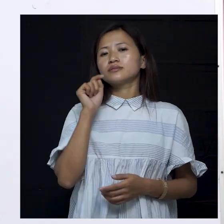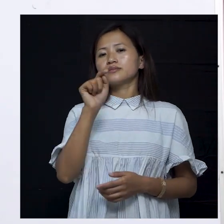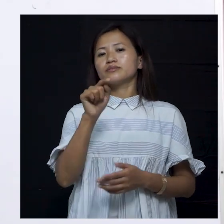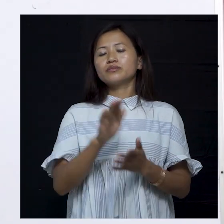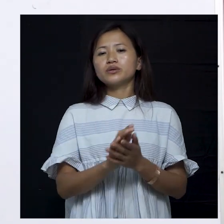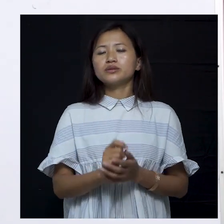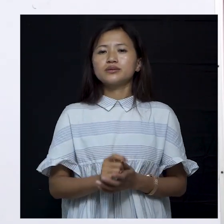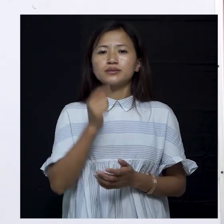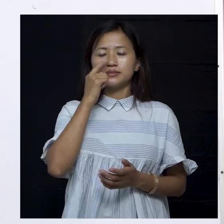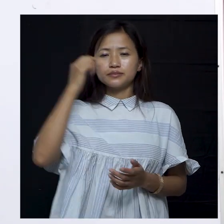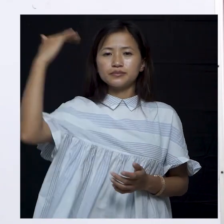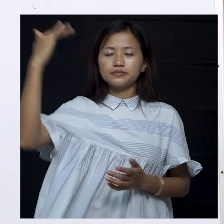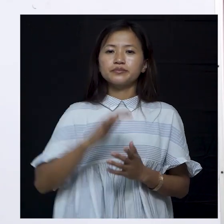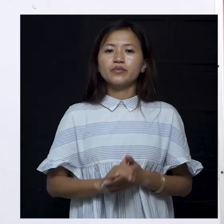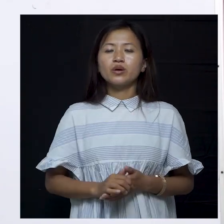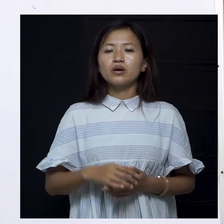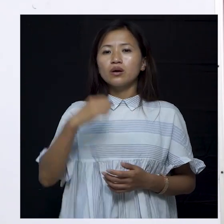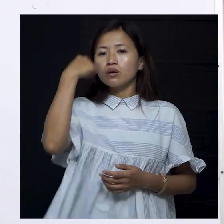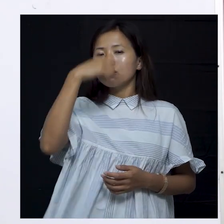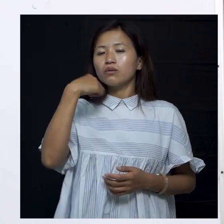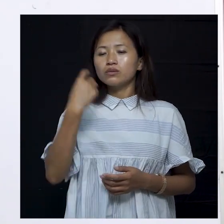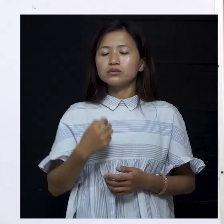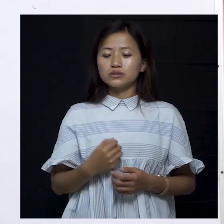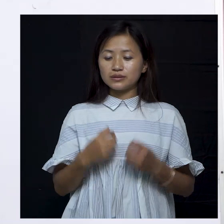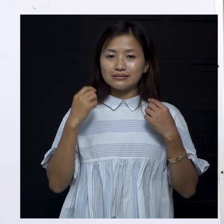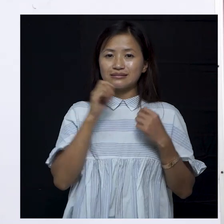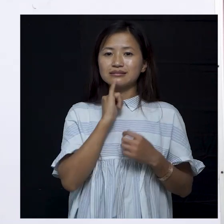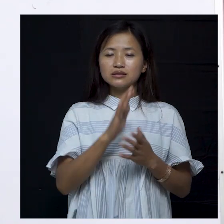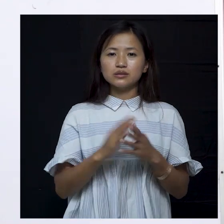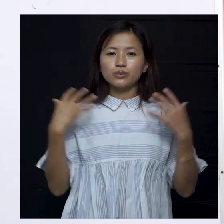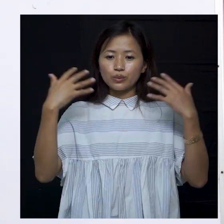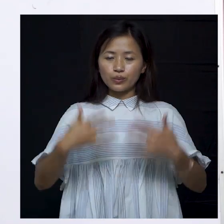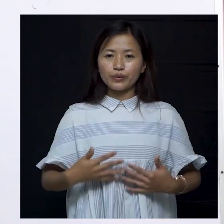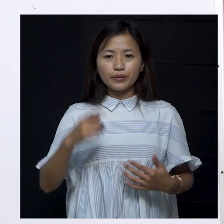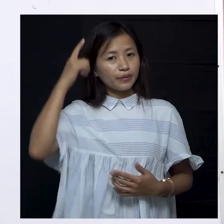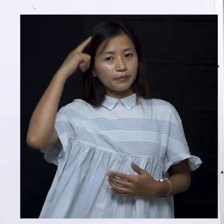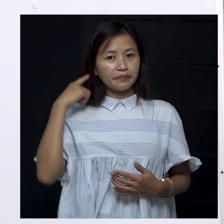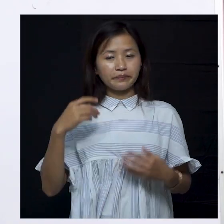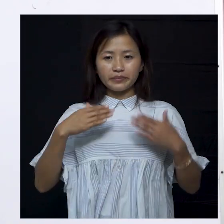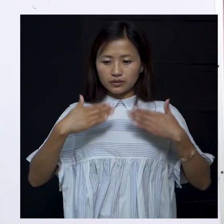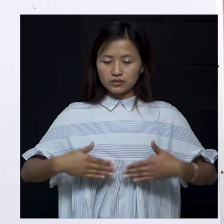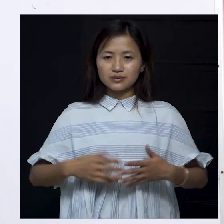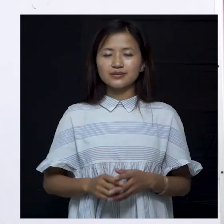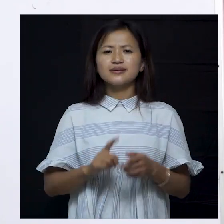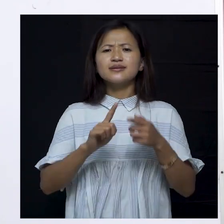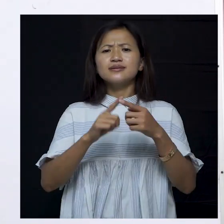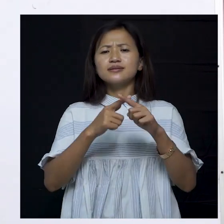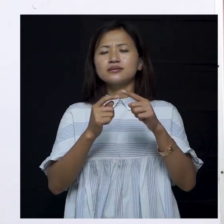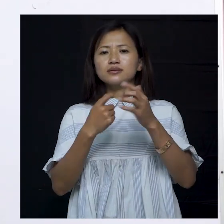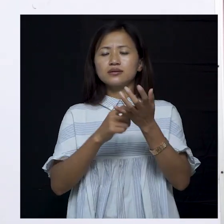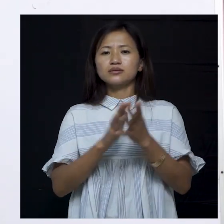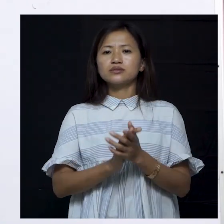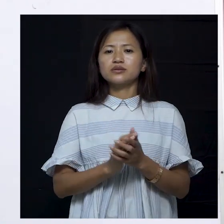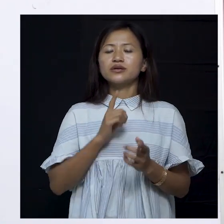lady, right? But who is wearing a black dress is an extra information, and those